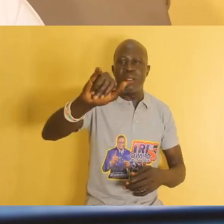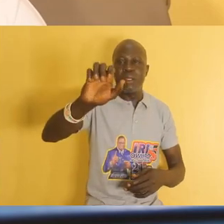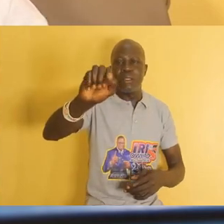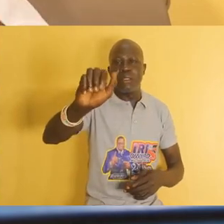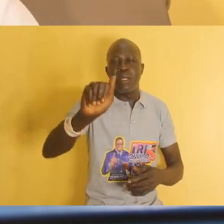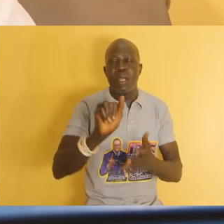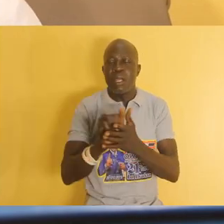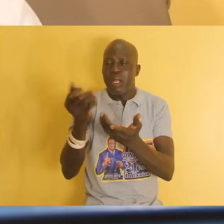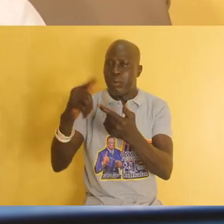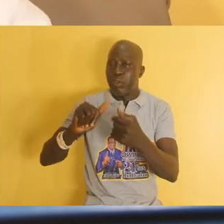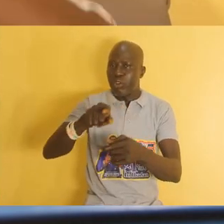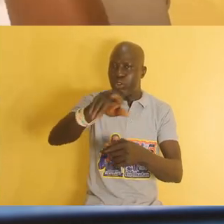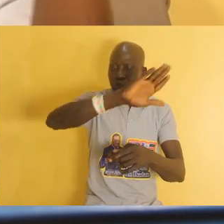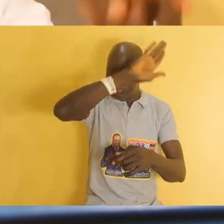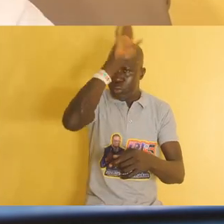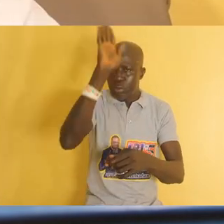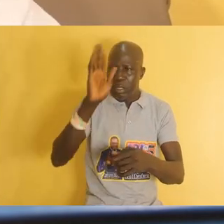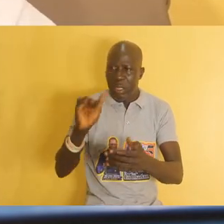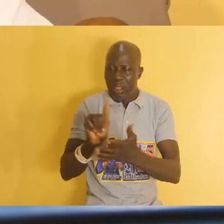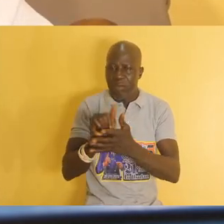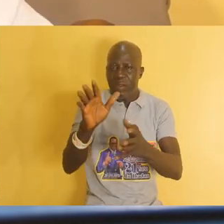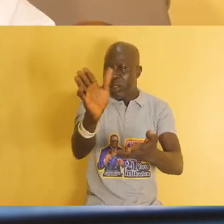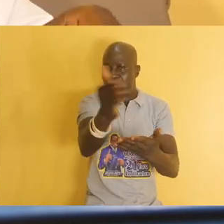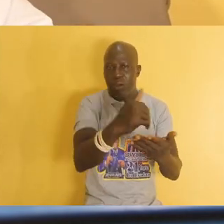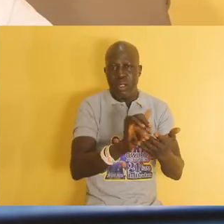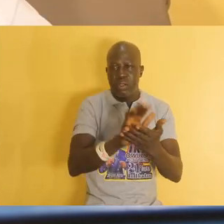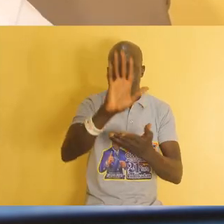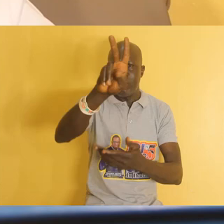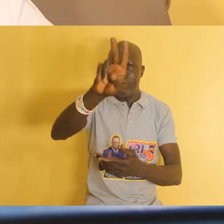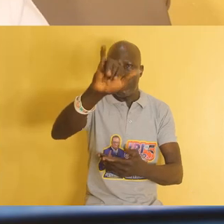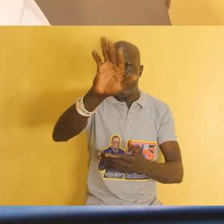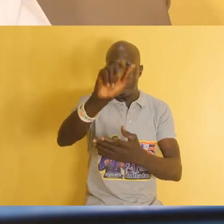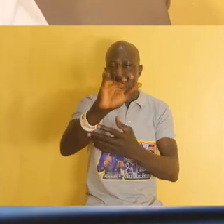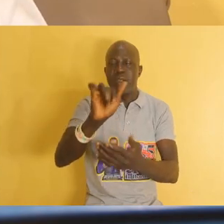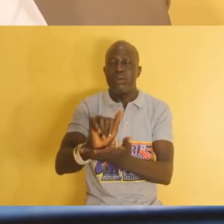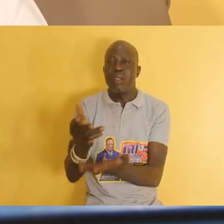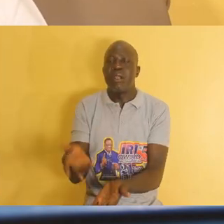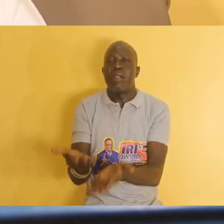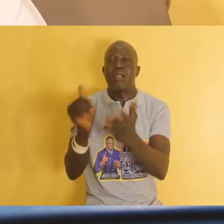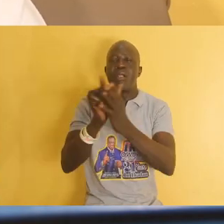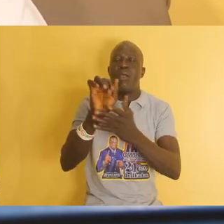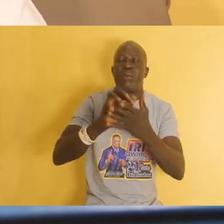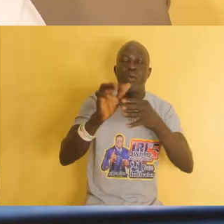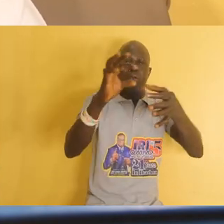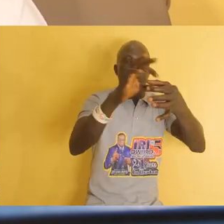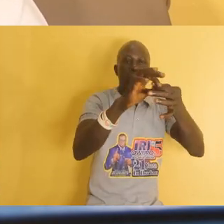them visa. You have not collected visa and you raised hell. You've connected with it.